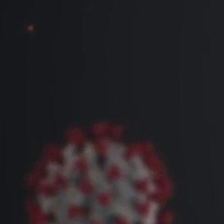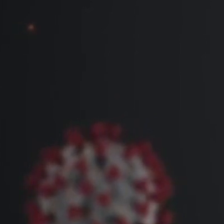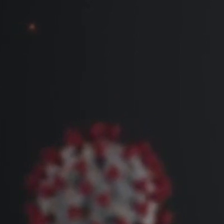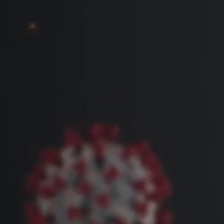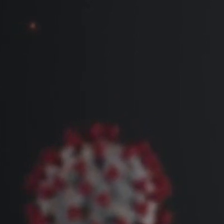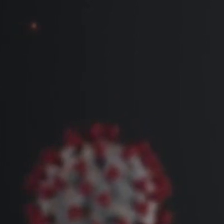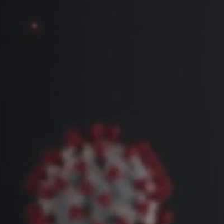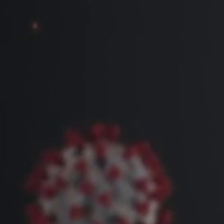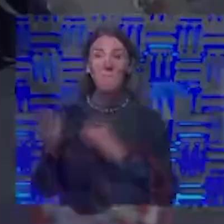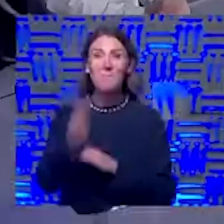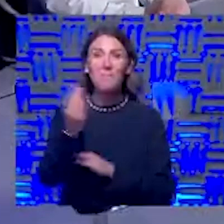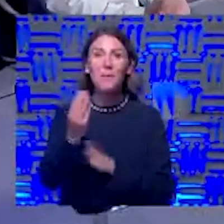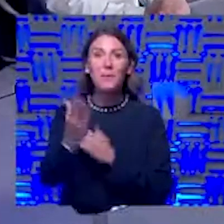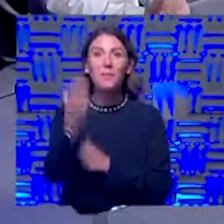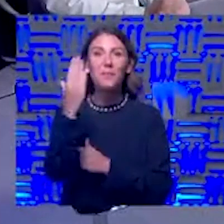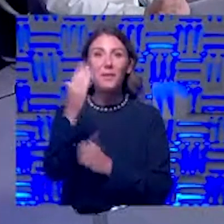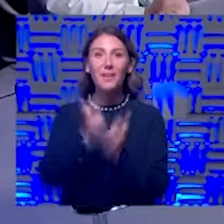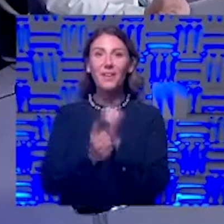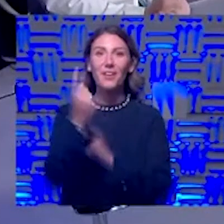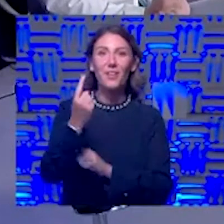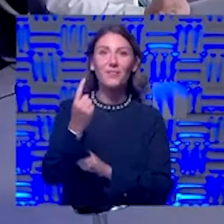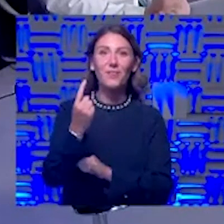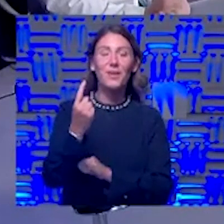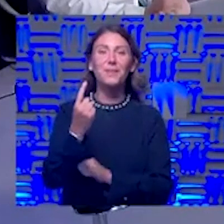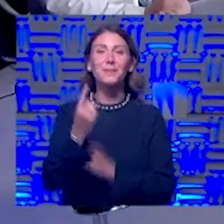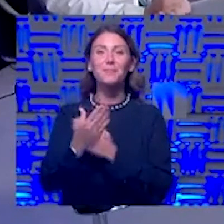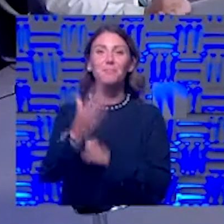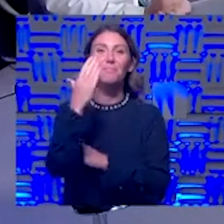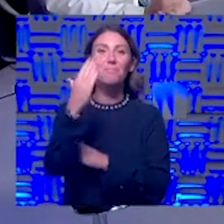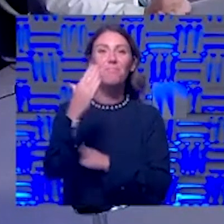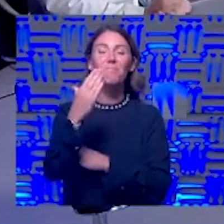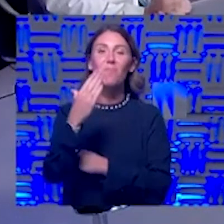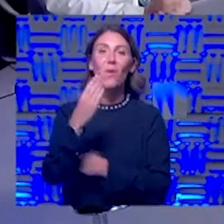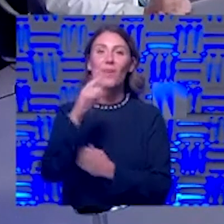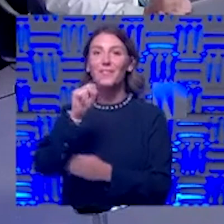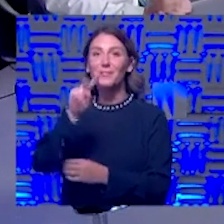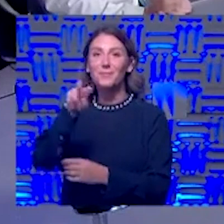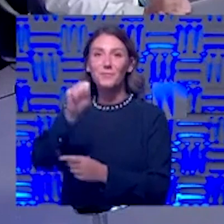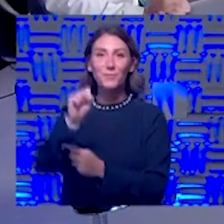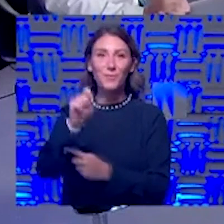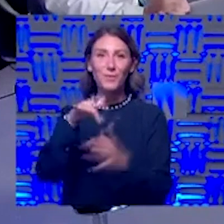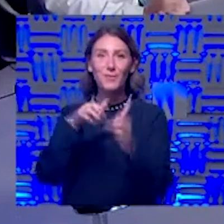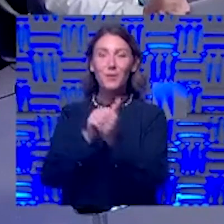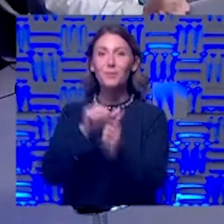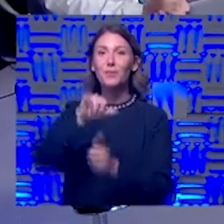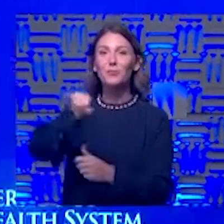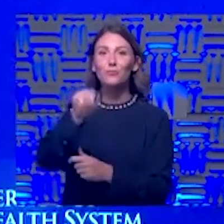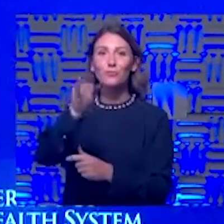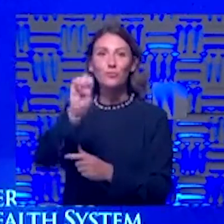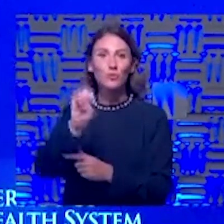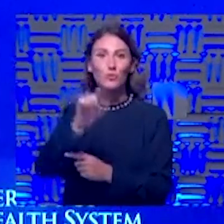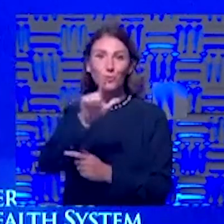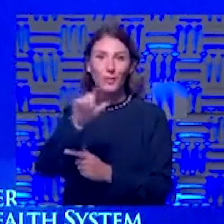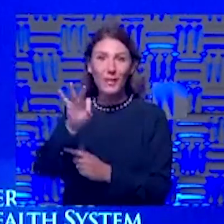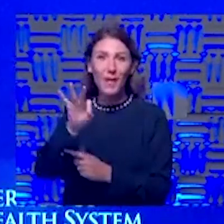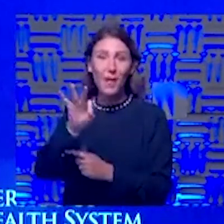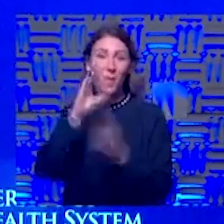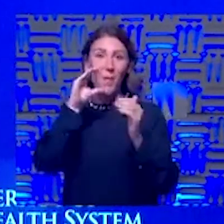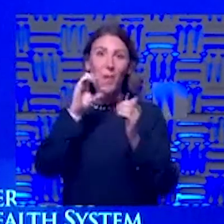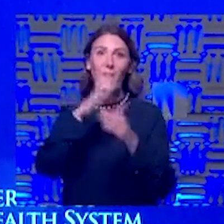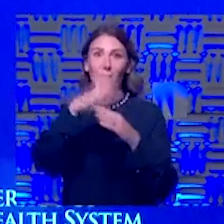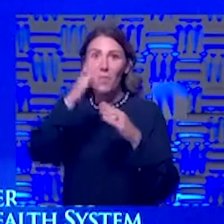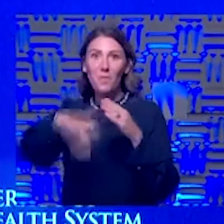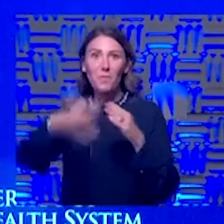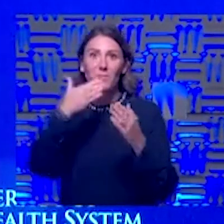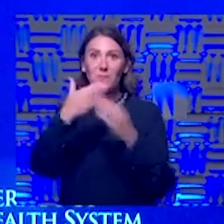Good Monday morning to everyone. It is our morning media update. It is June 29th. So glad you're joining us. Hope everyone had a great weekend. I'm Jessica